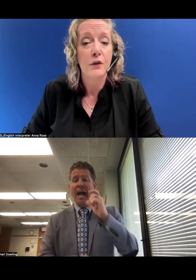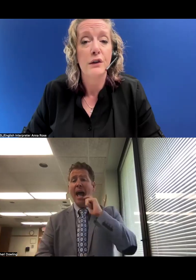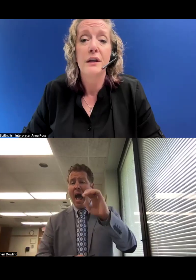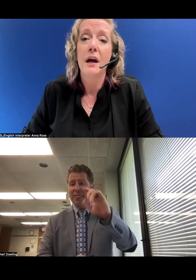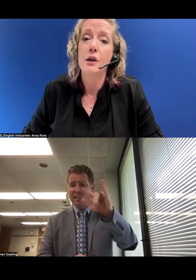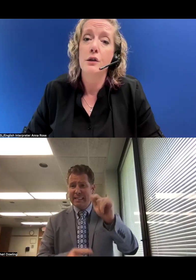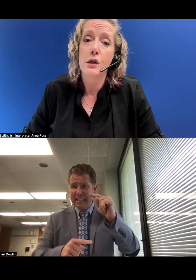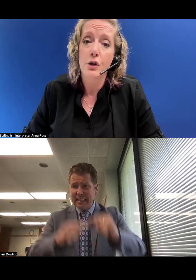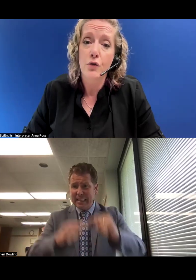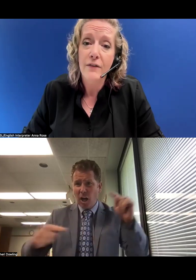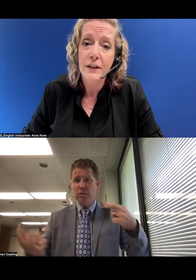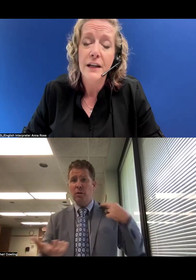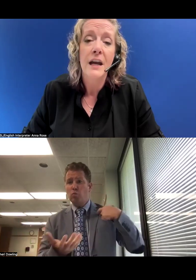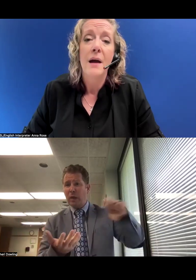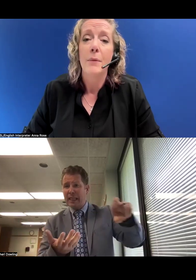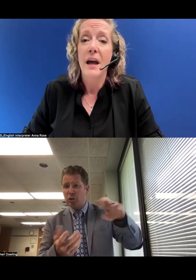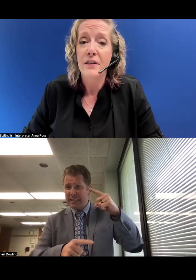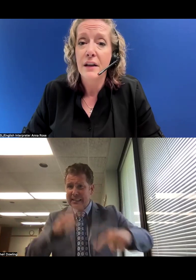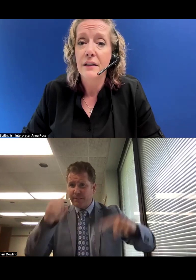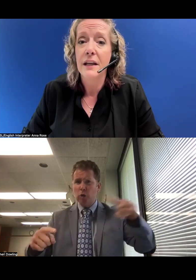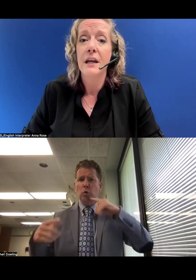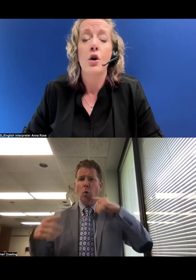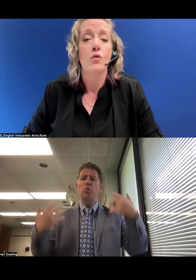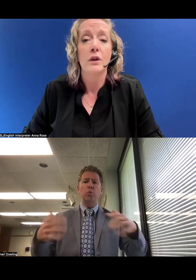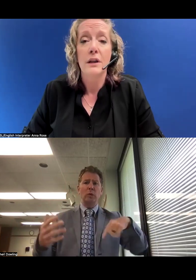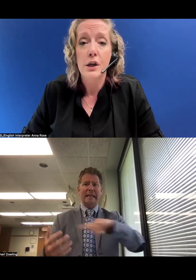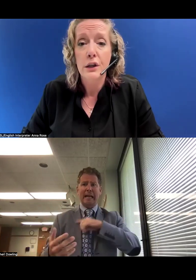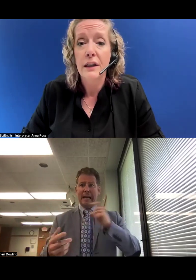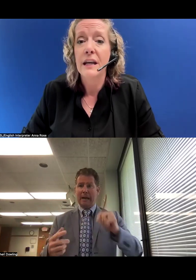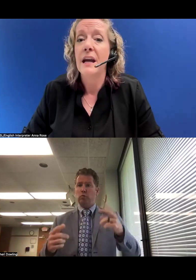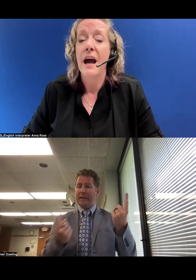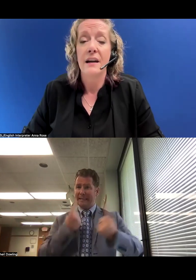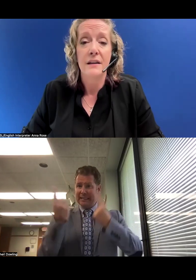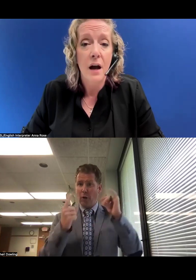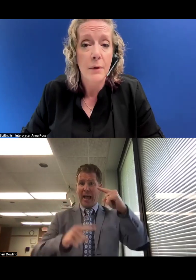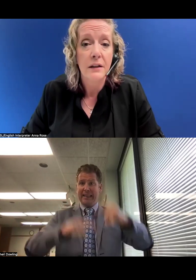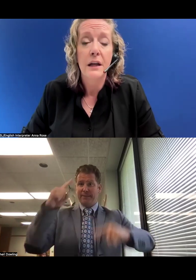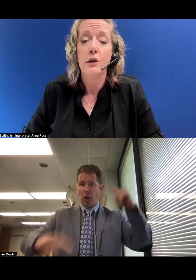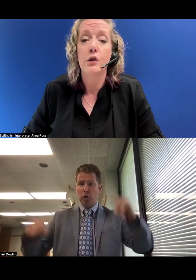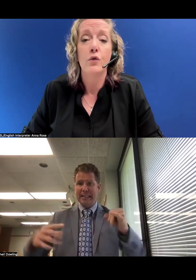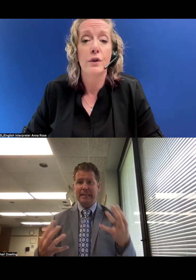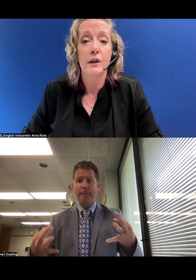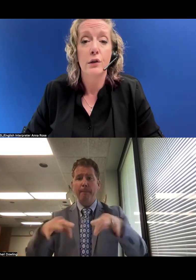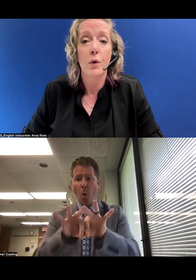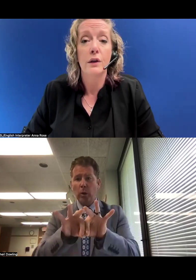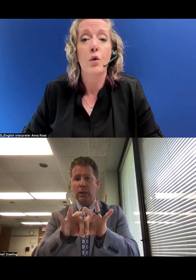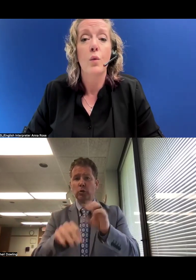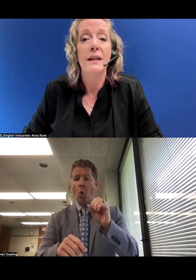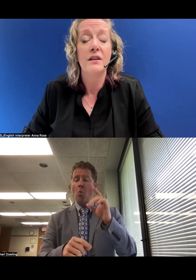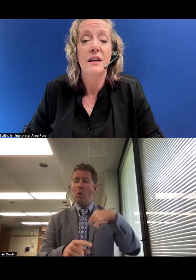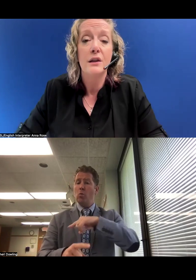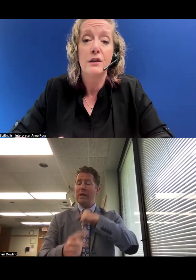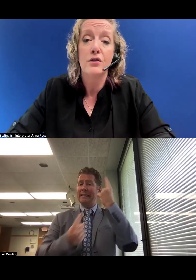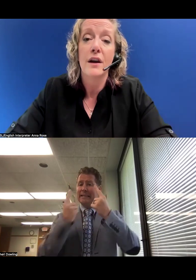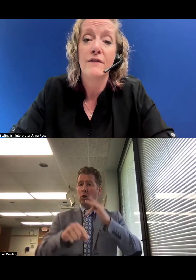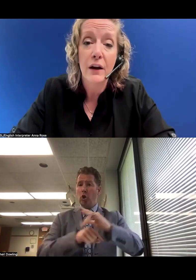of diversity, not just geographically, but ethnically, religiously, economically, so forth and so on. So we need